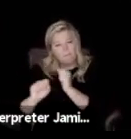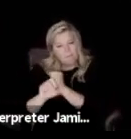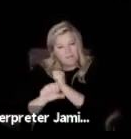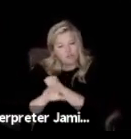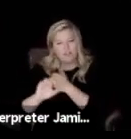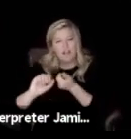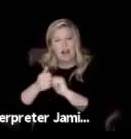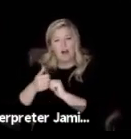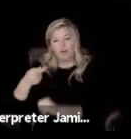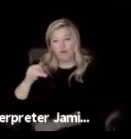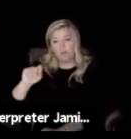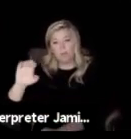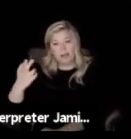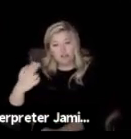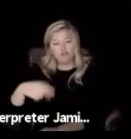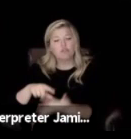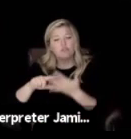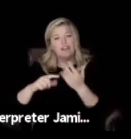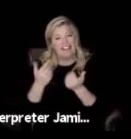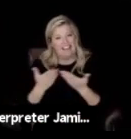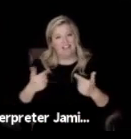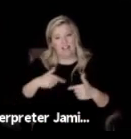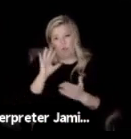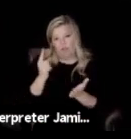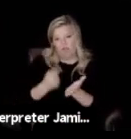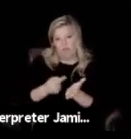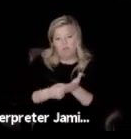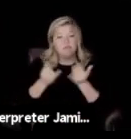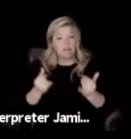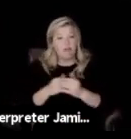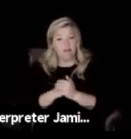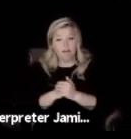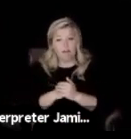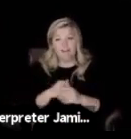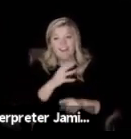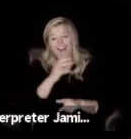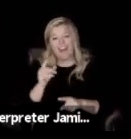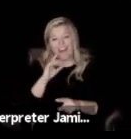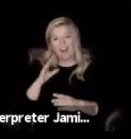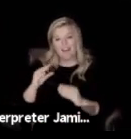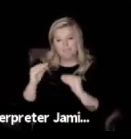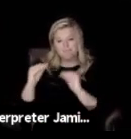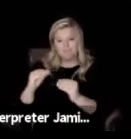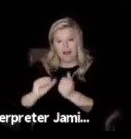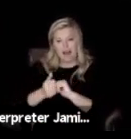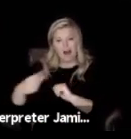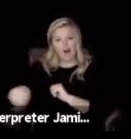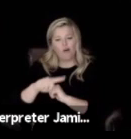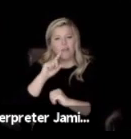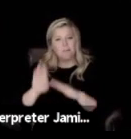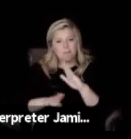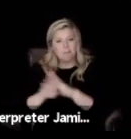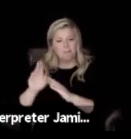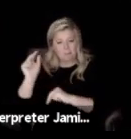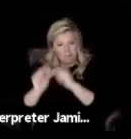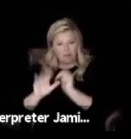some of the things we're going to talk about today, and how to actually build their business and engage organizations to want to talk